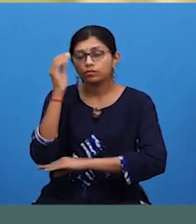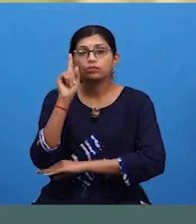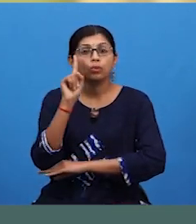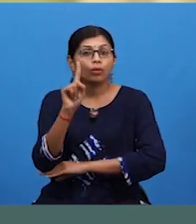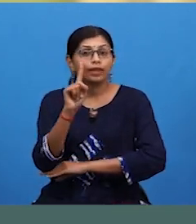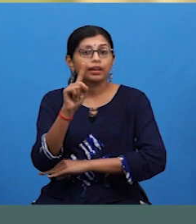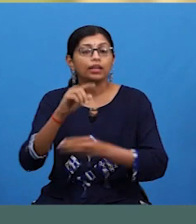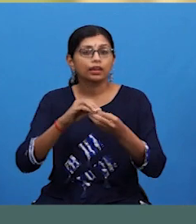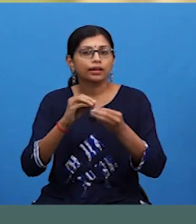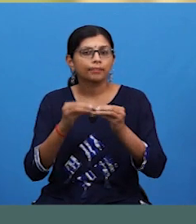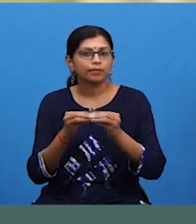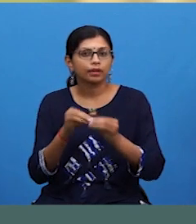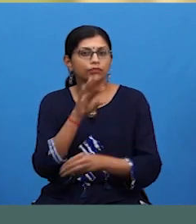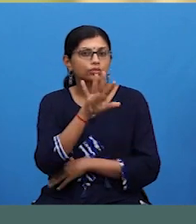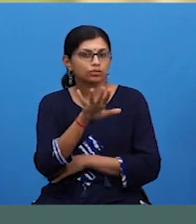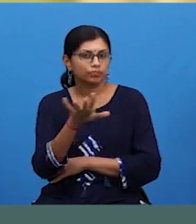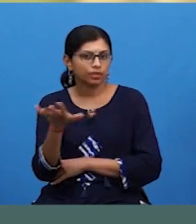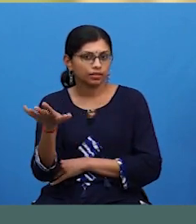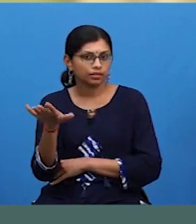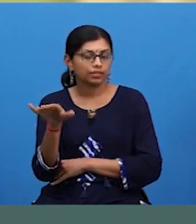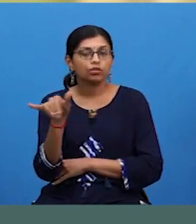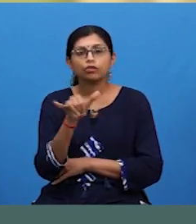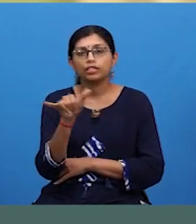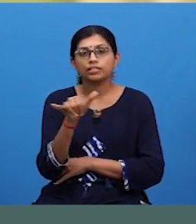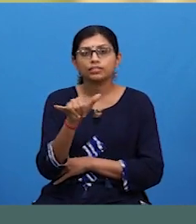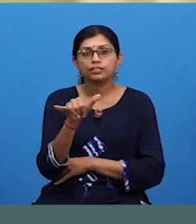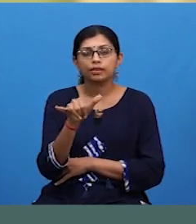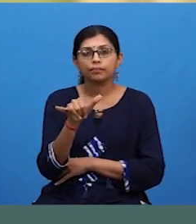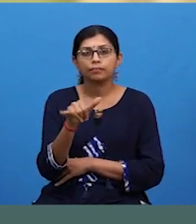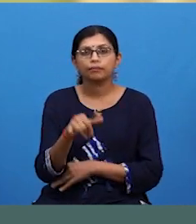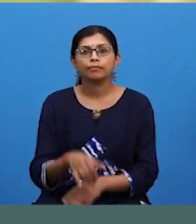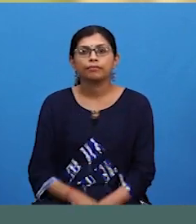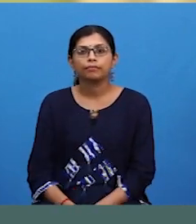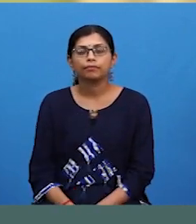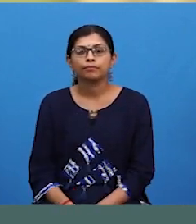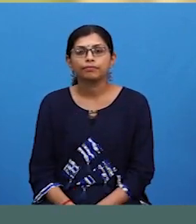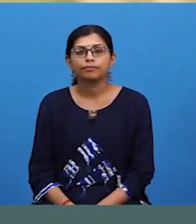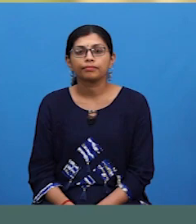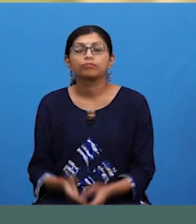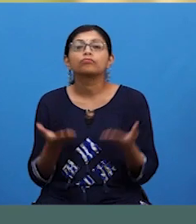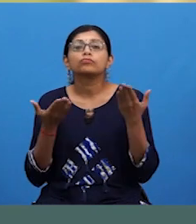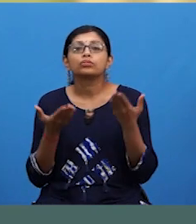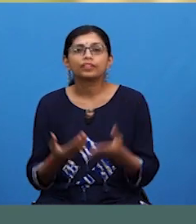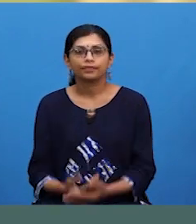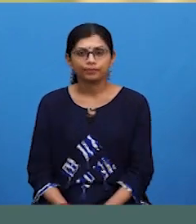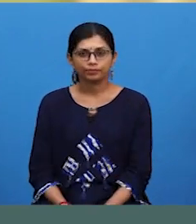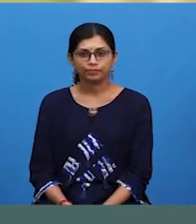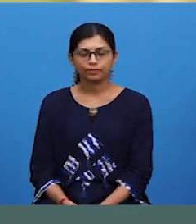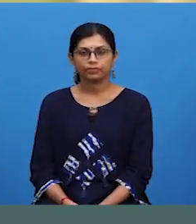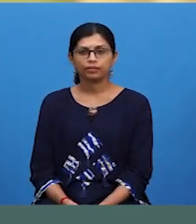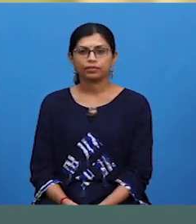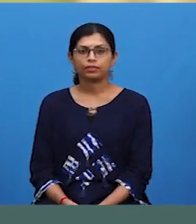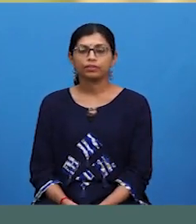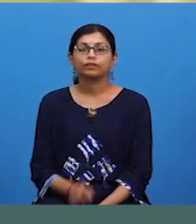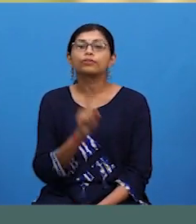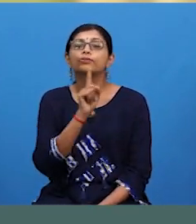one number that is spelled with the same number of letters as spelled? Can you guess